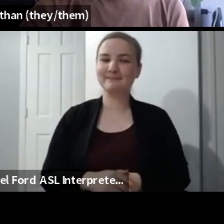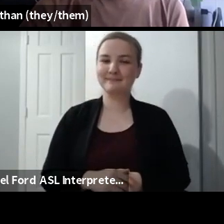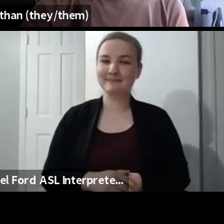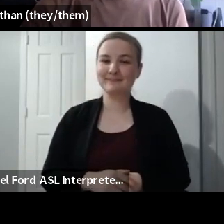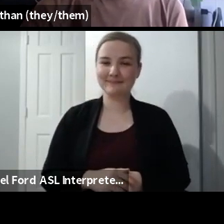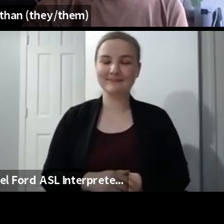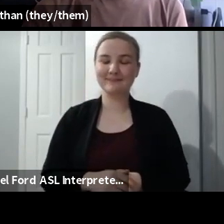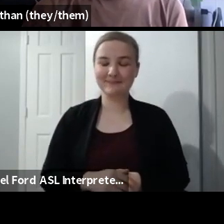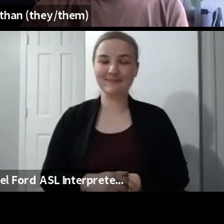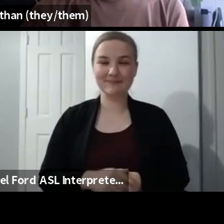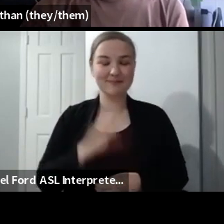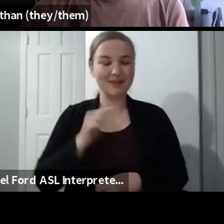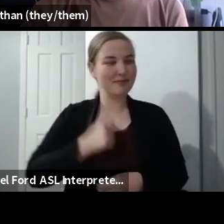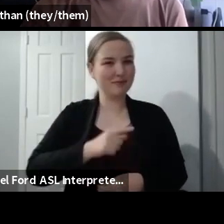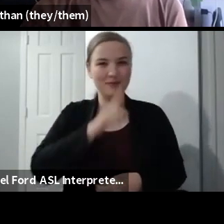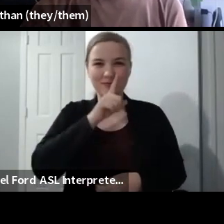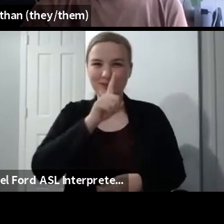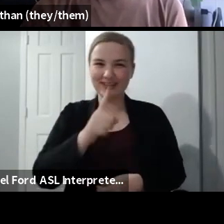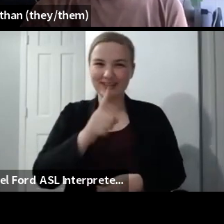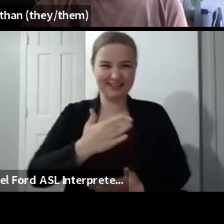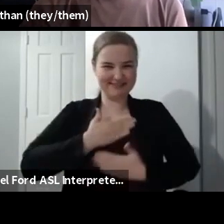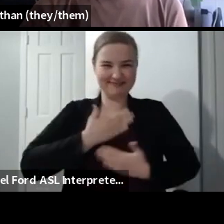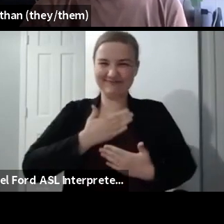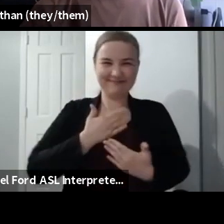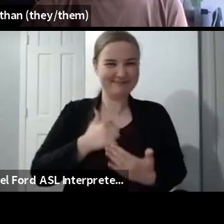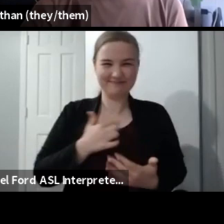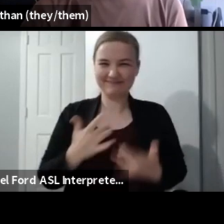I was really happy